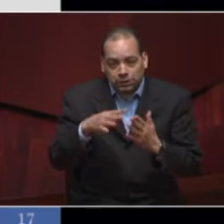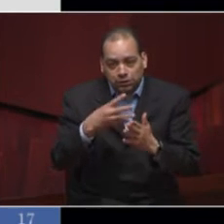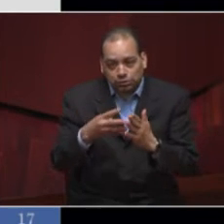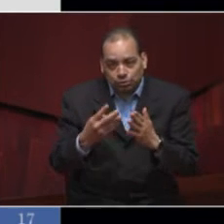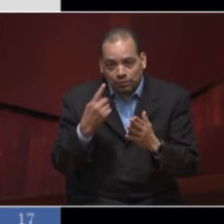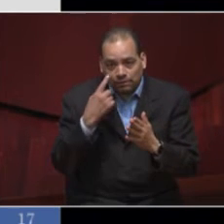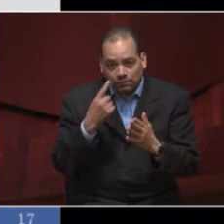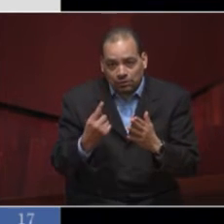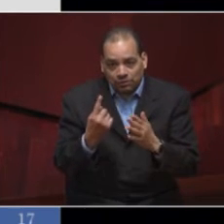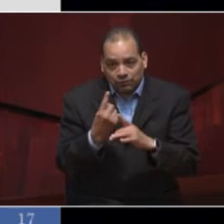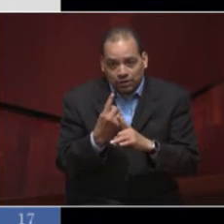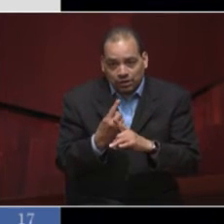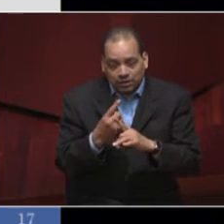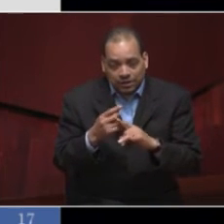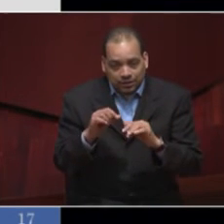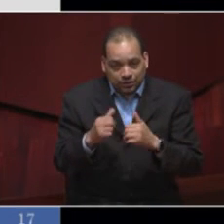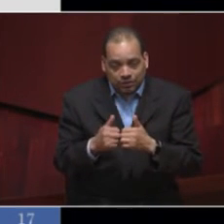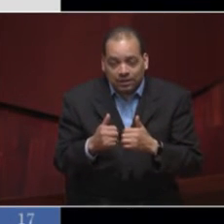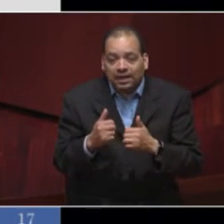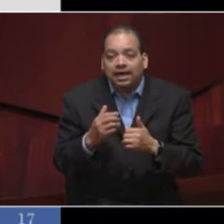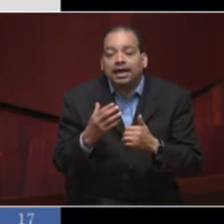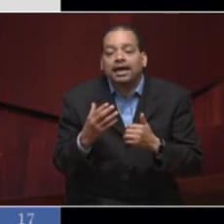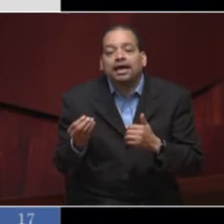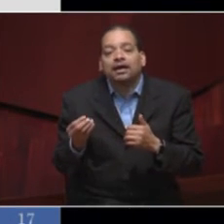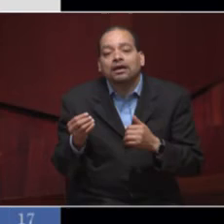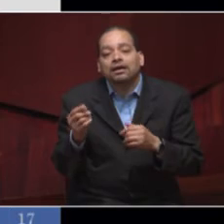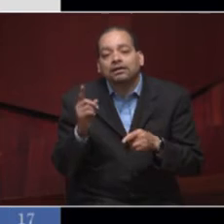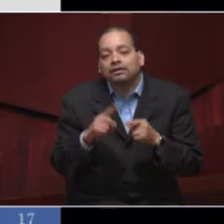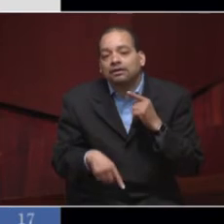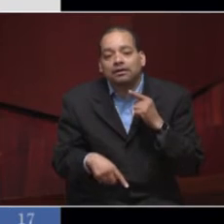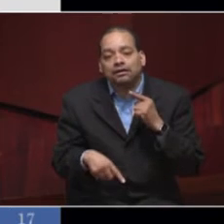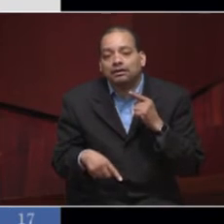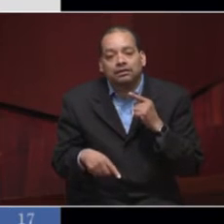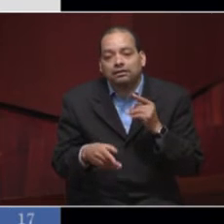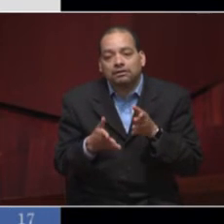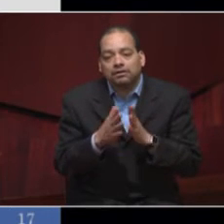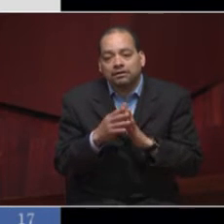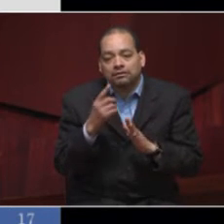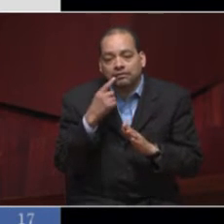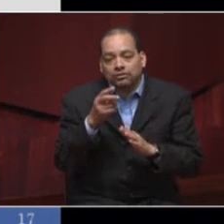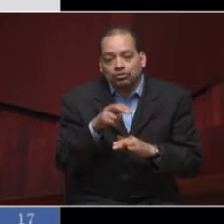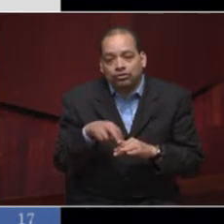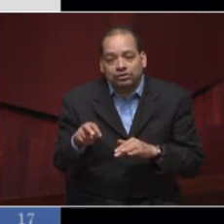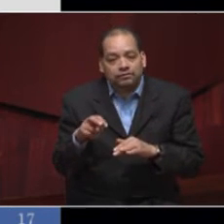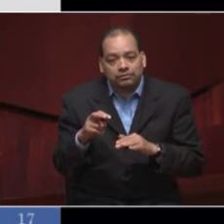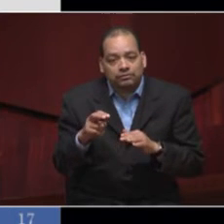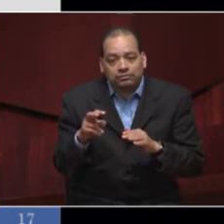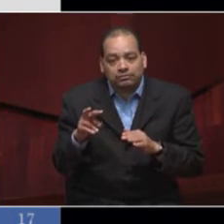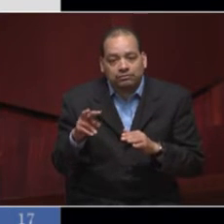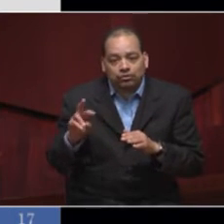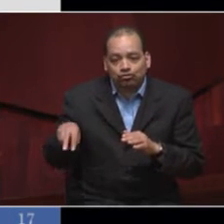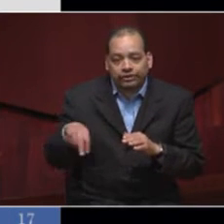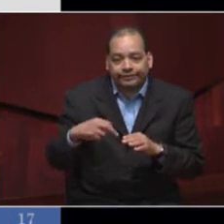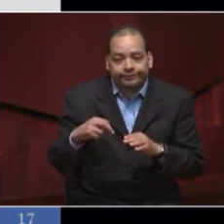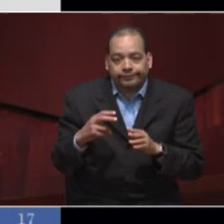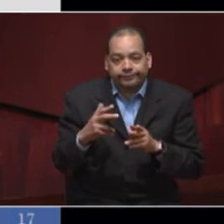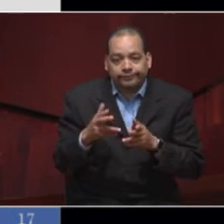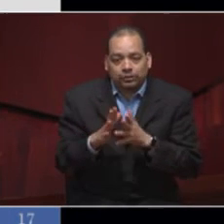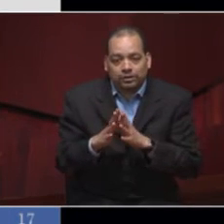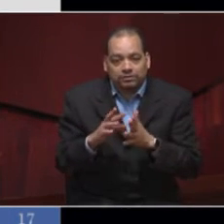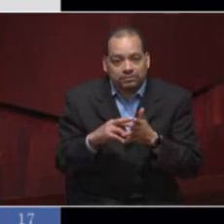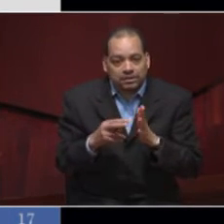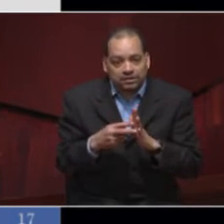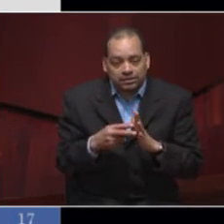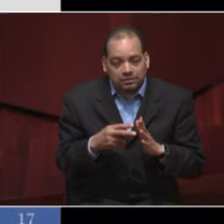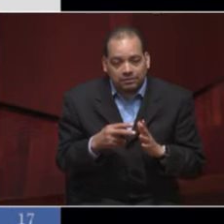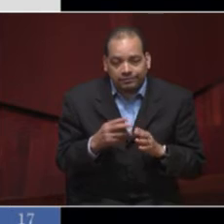agency, and they cannot create transfer requests. So basically, they cannot get access to what they need access to, and they